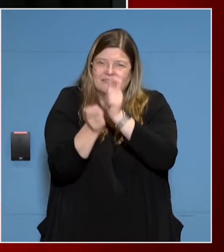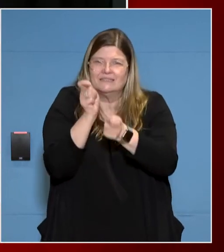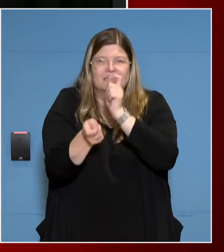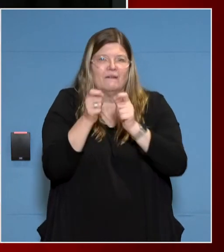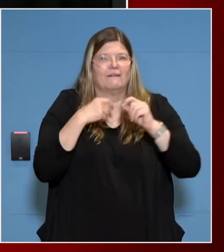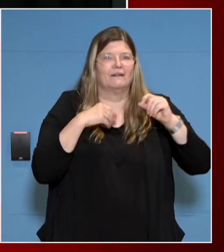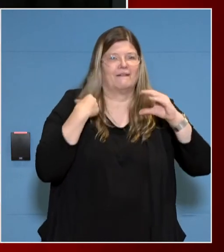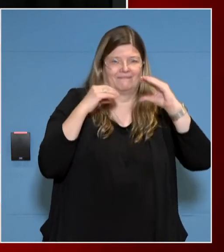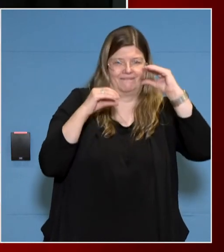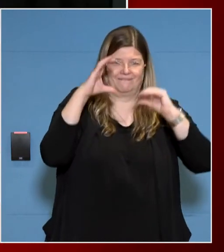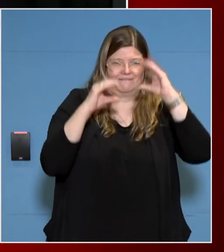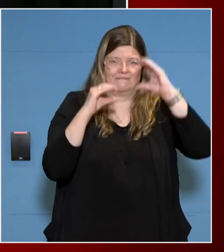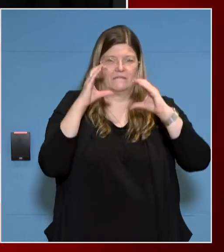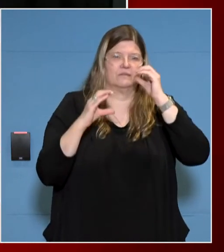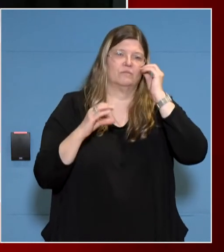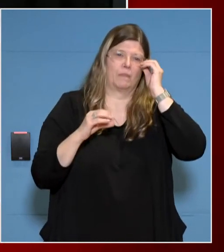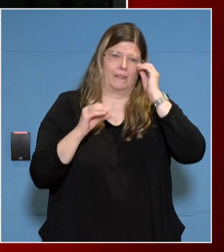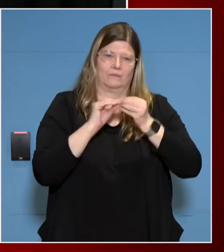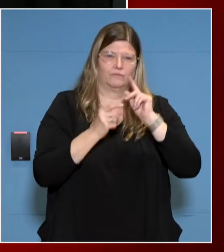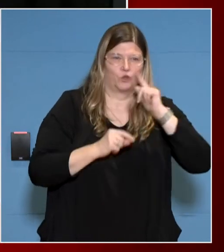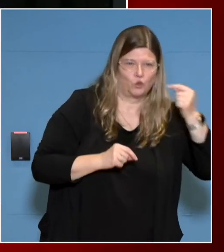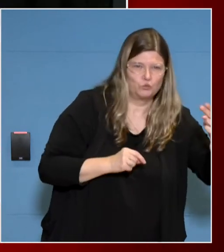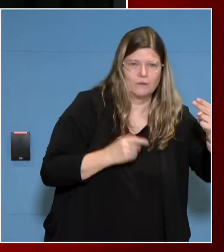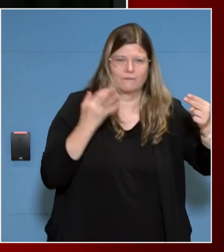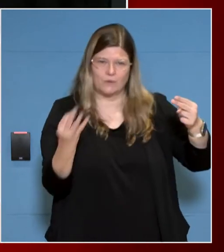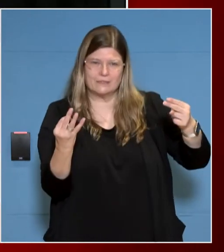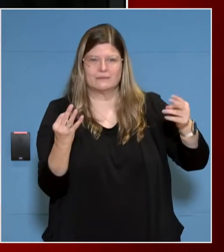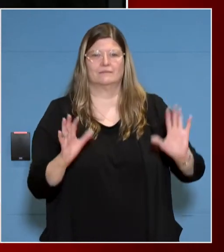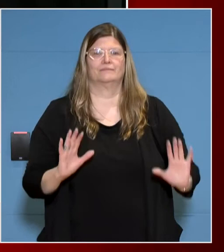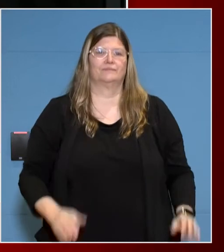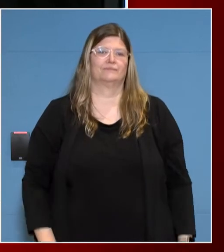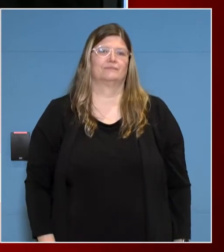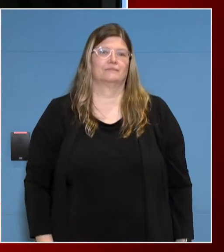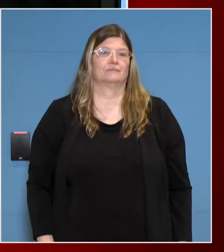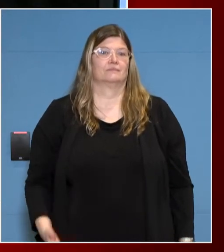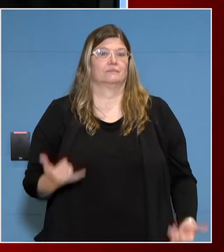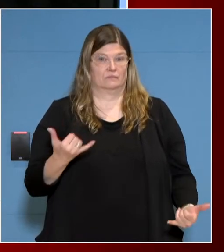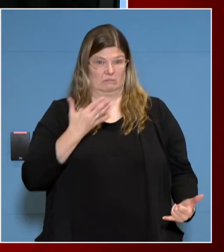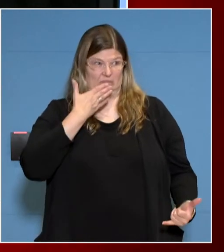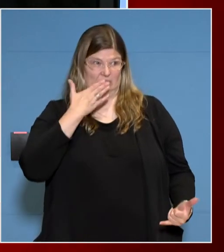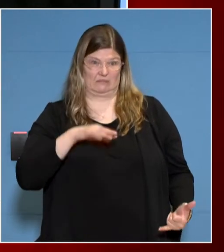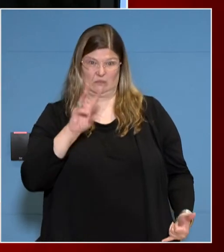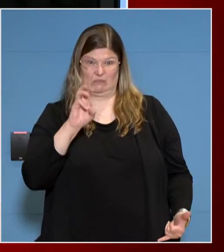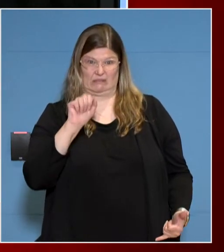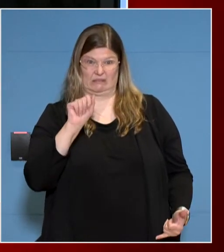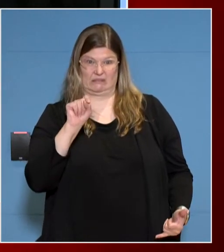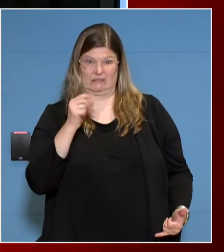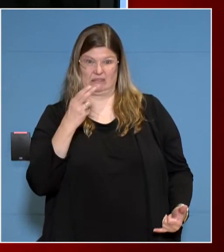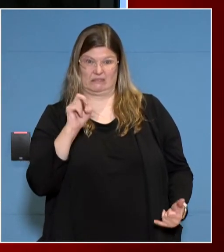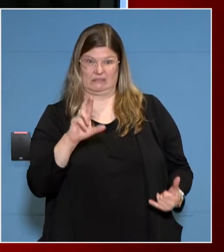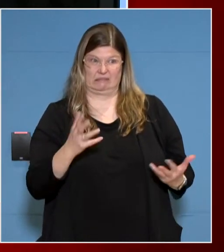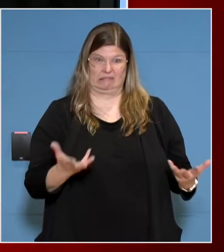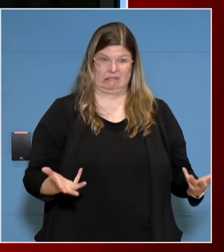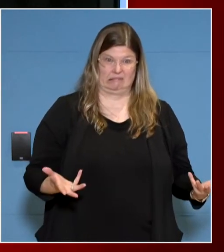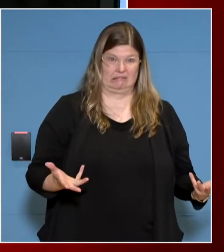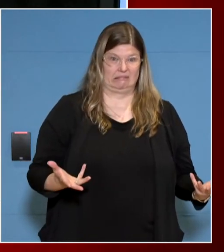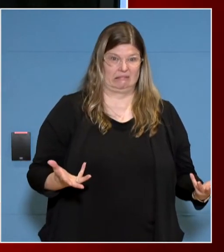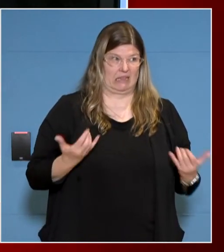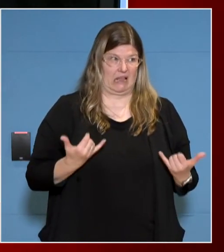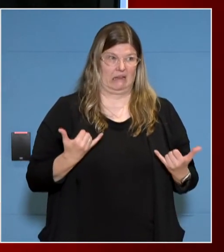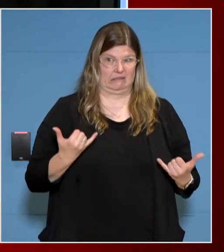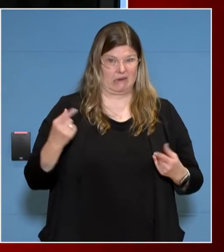Yes, sir. With the onset of bad weather, and we know how we react to bad weather, that